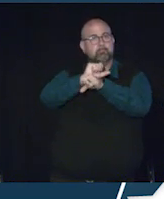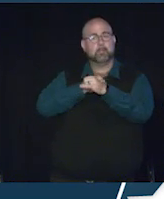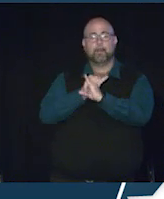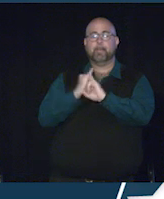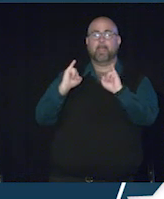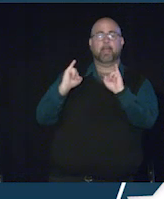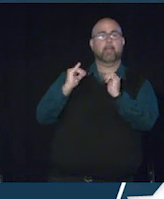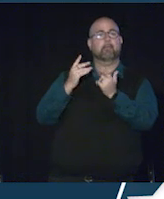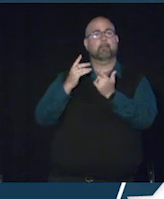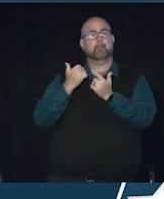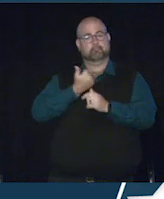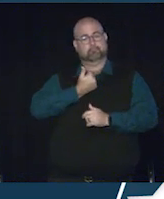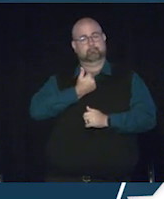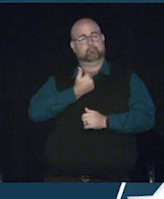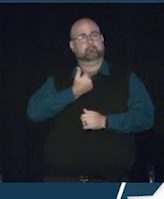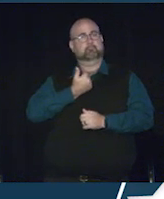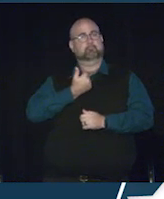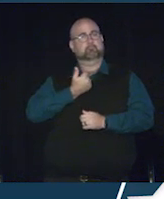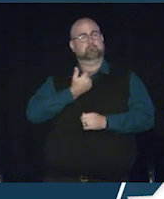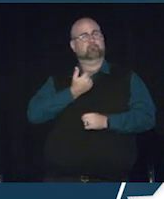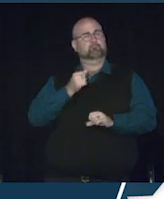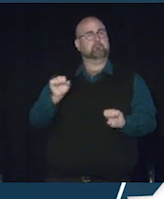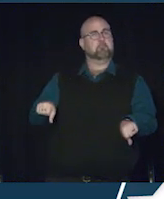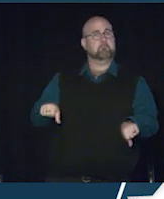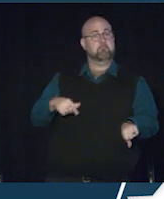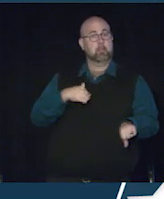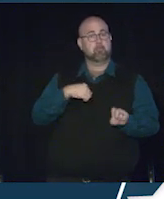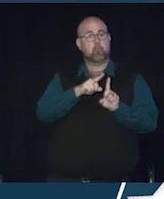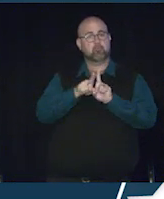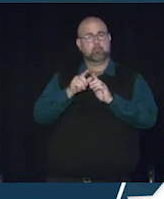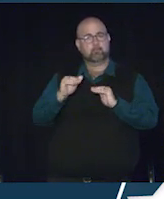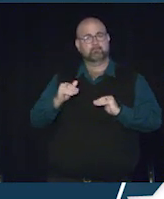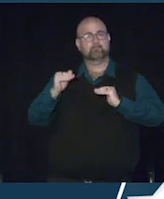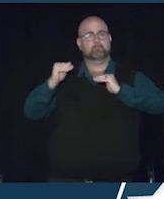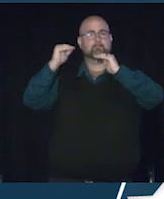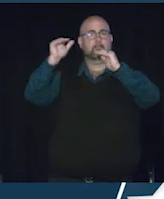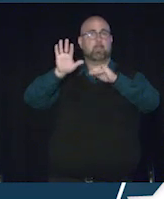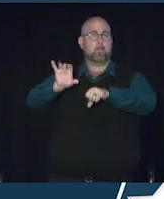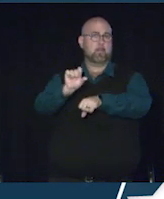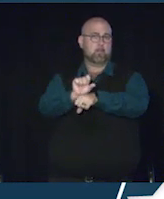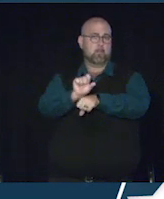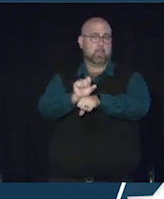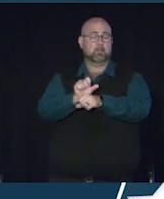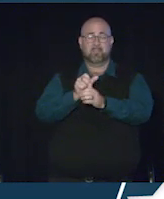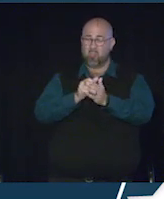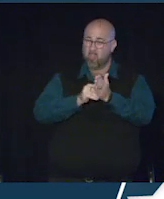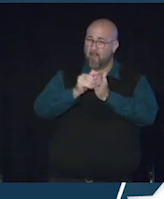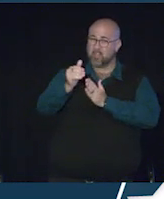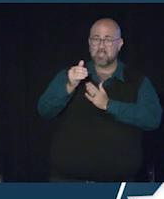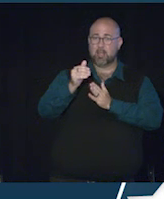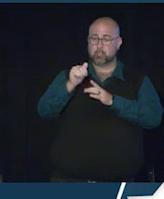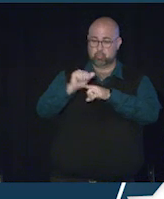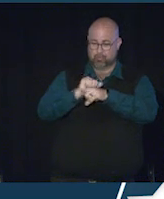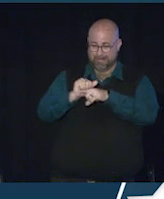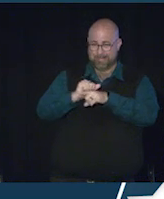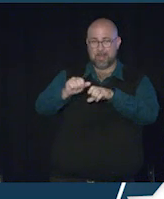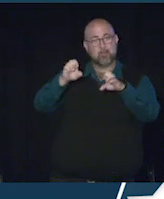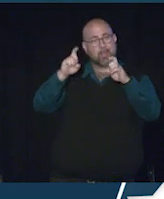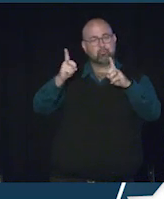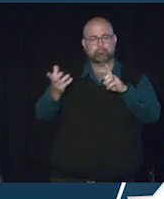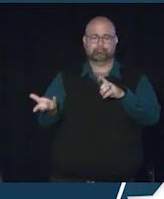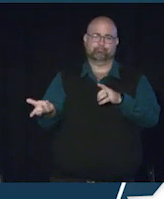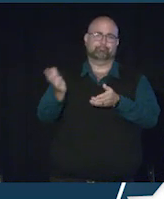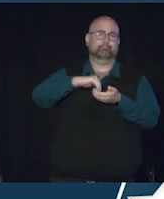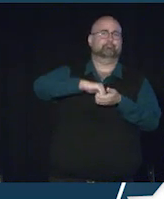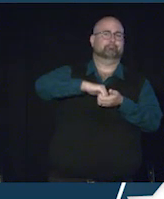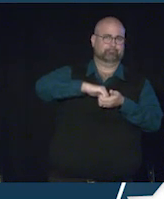independent, self-sufficient, and be able to advance in employment. And oftentimes, training and education play a part in